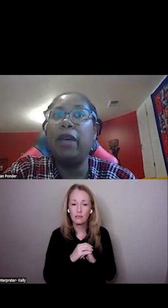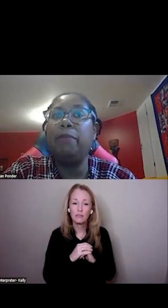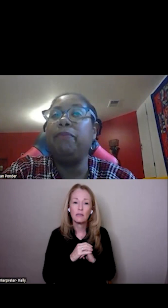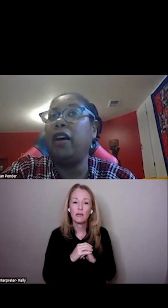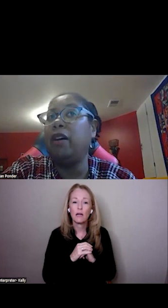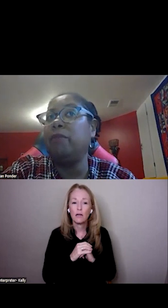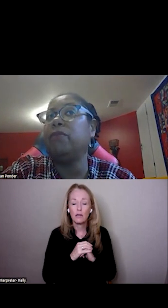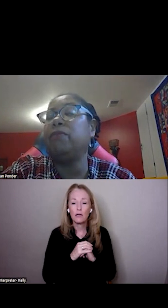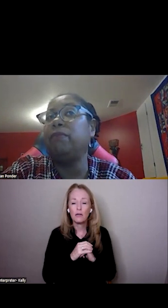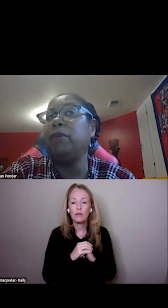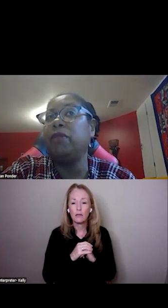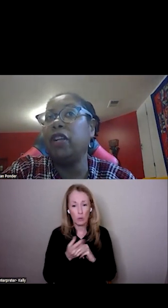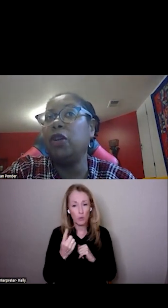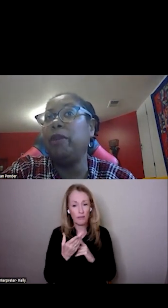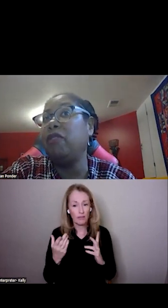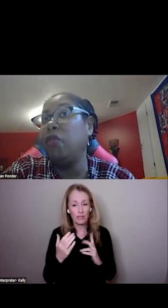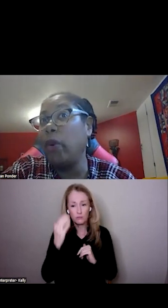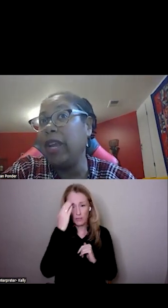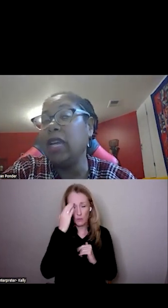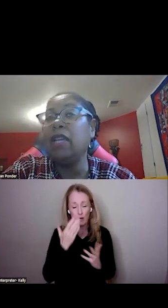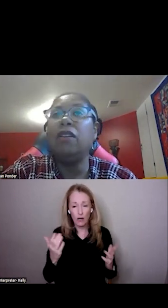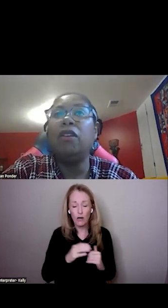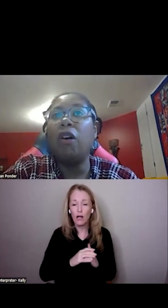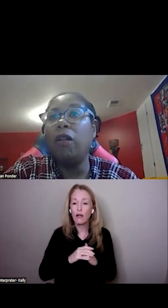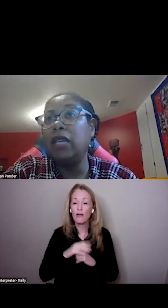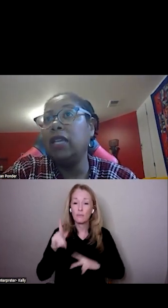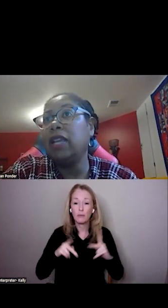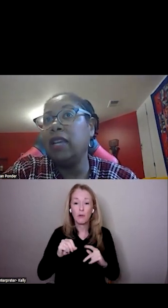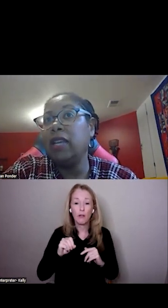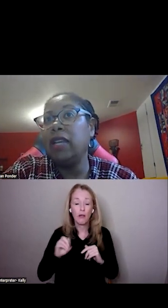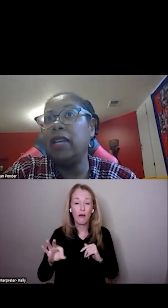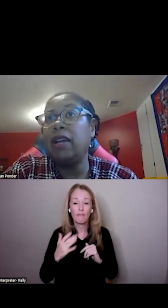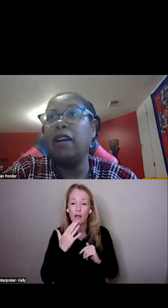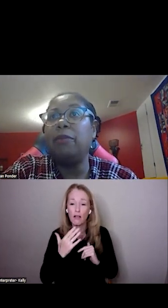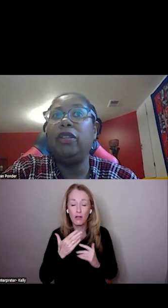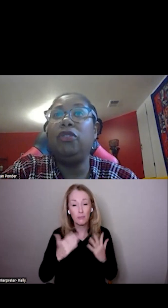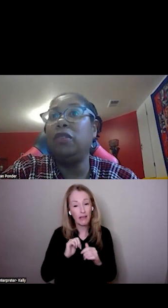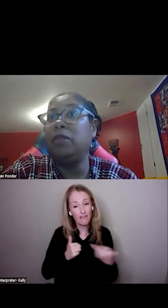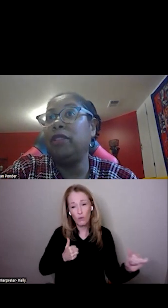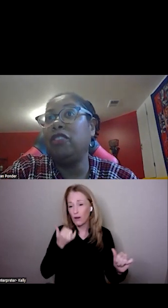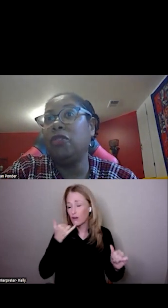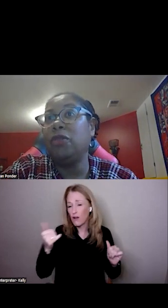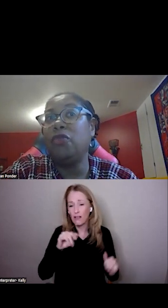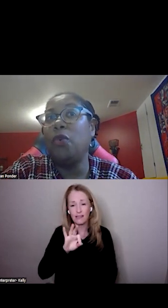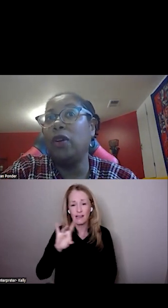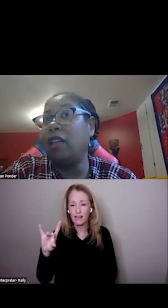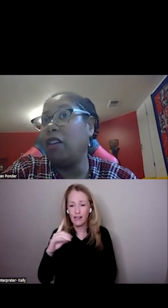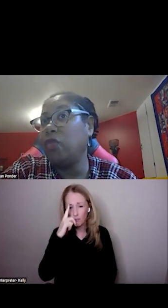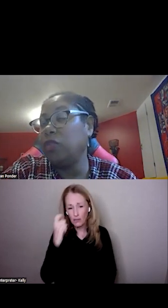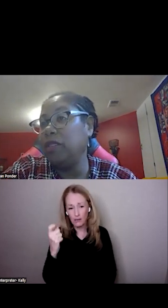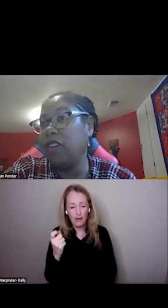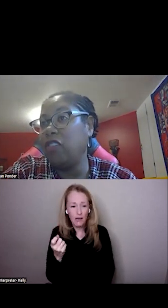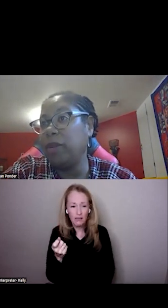know that people of color may avoid calling 988 due to the potential for